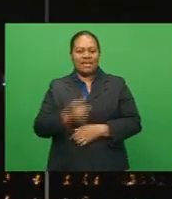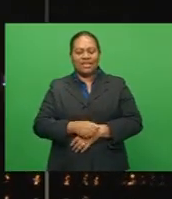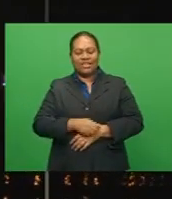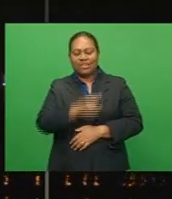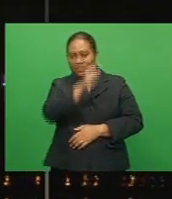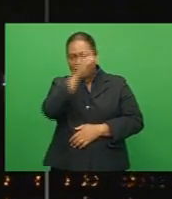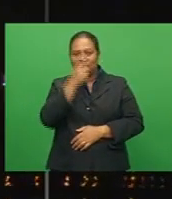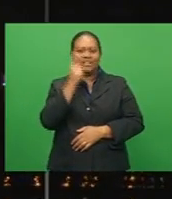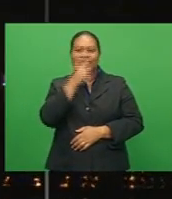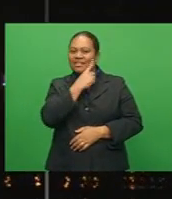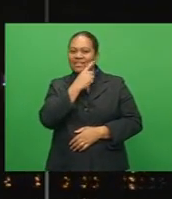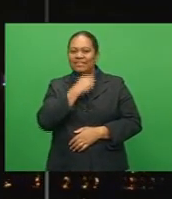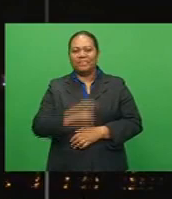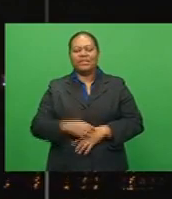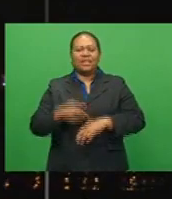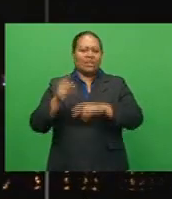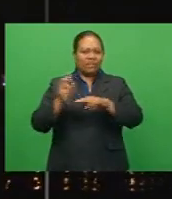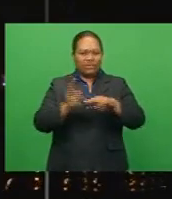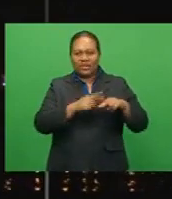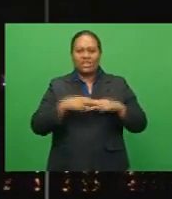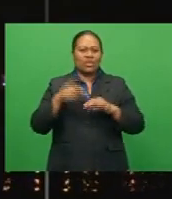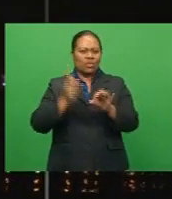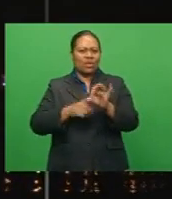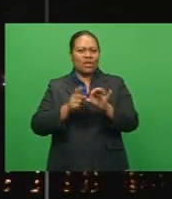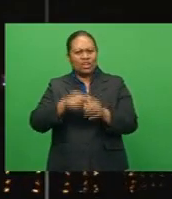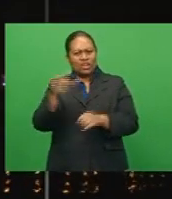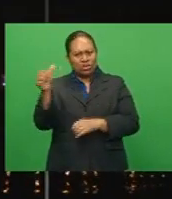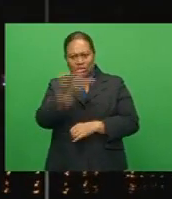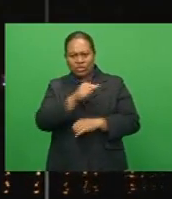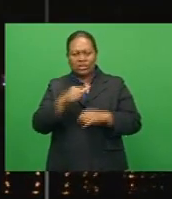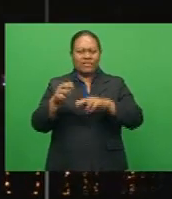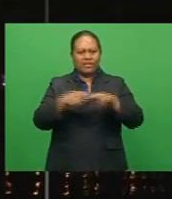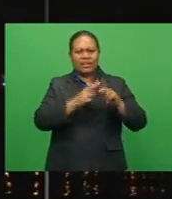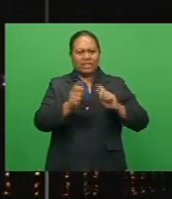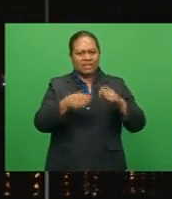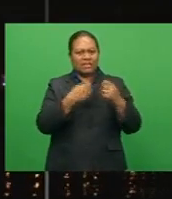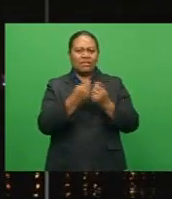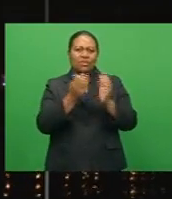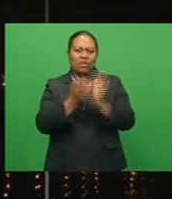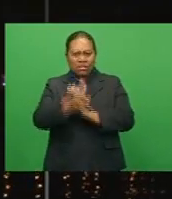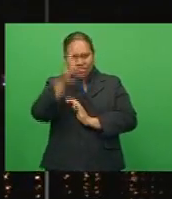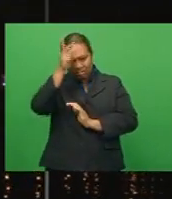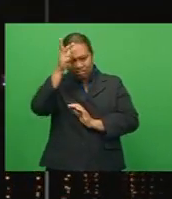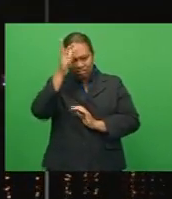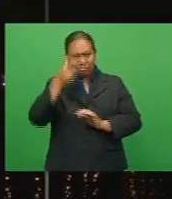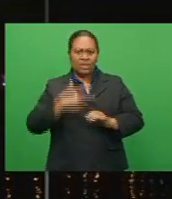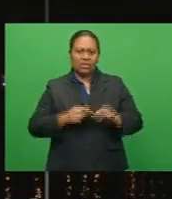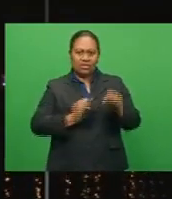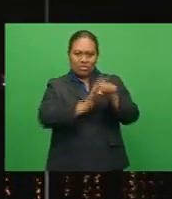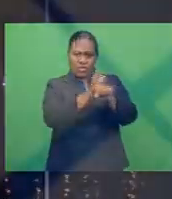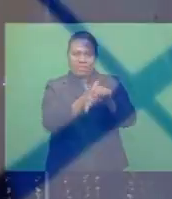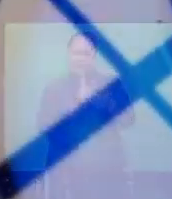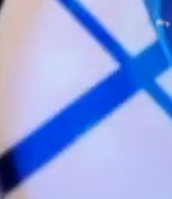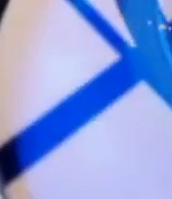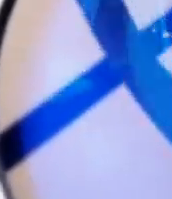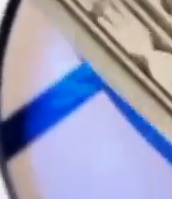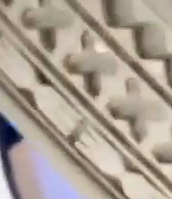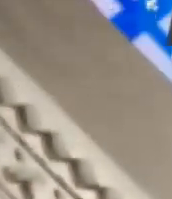so much for that, Angie. In Fiji Pulse, we asked, should the Flying Fijians be playing in France amid the COVID-19 pandemic?